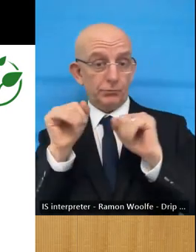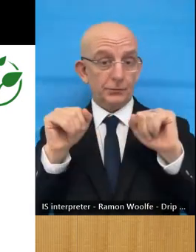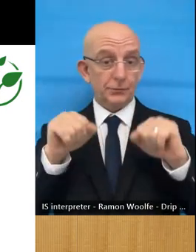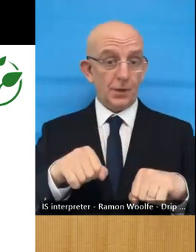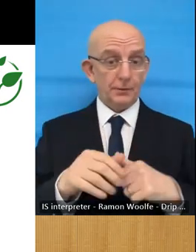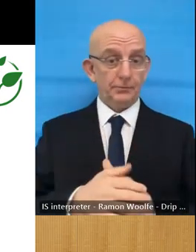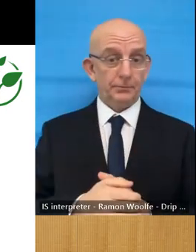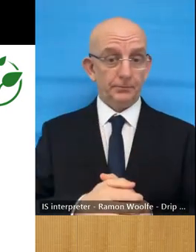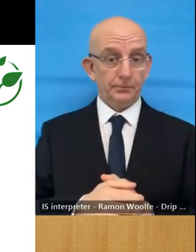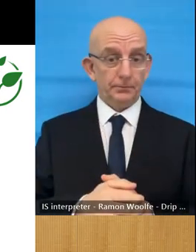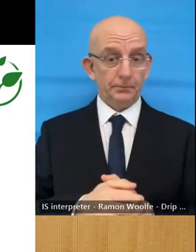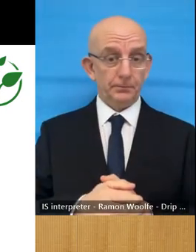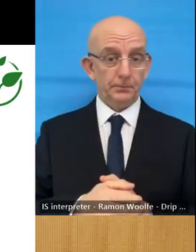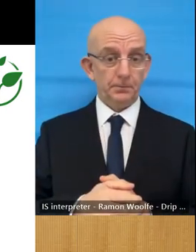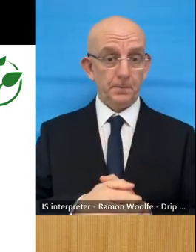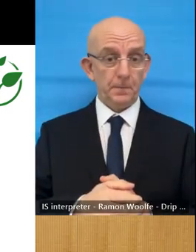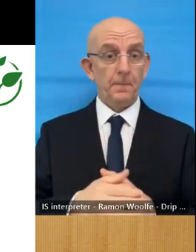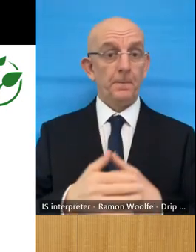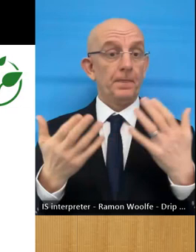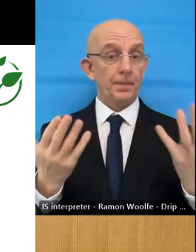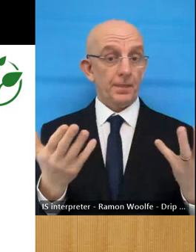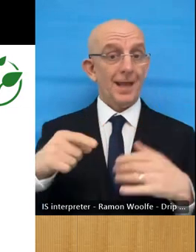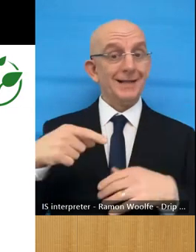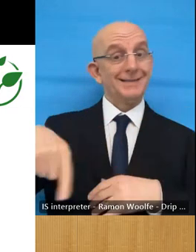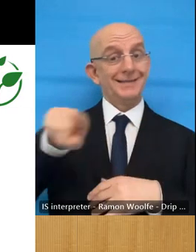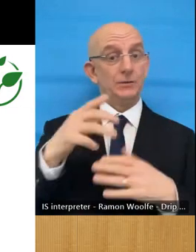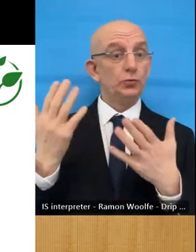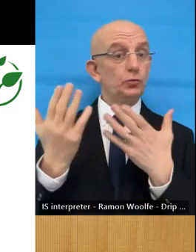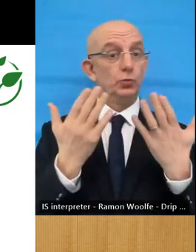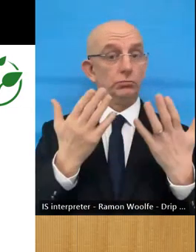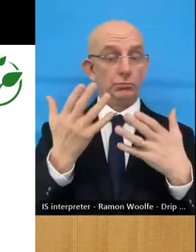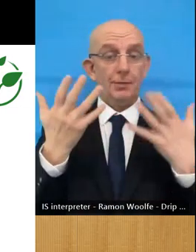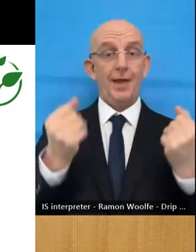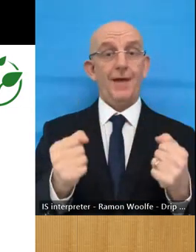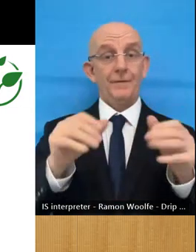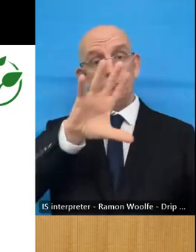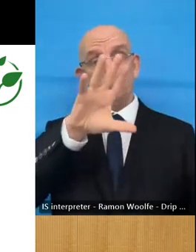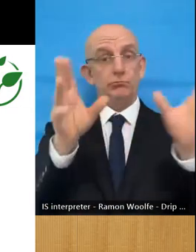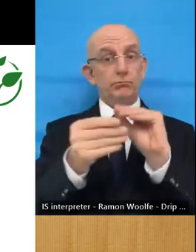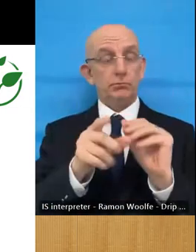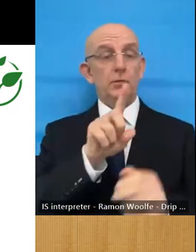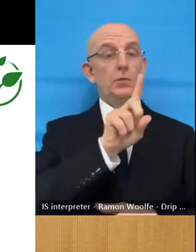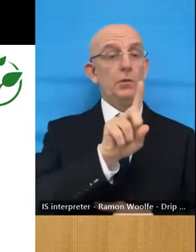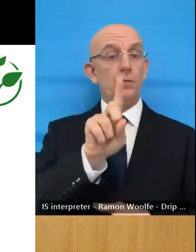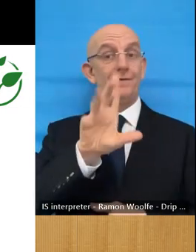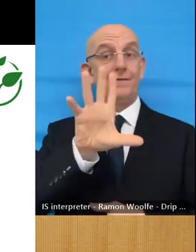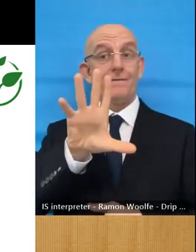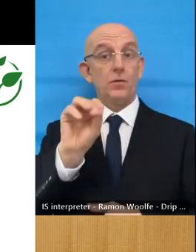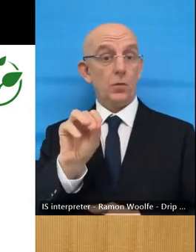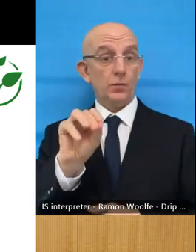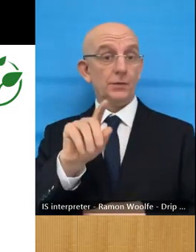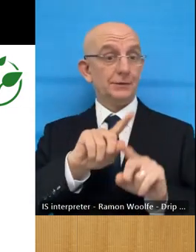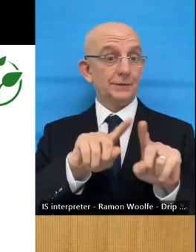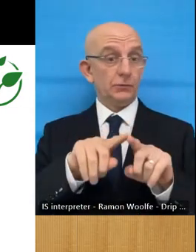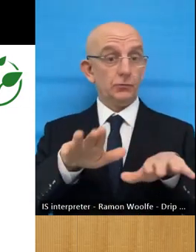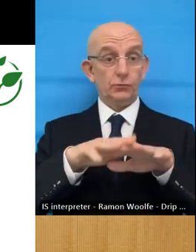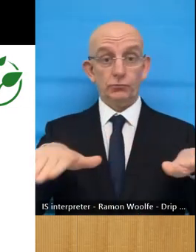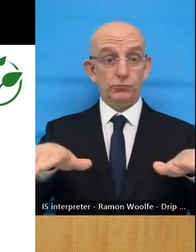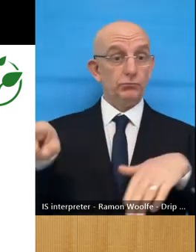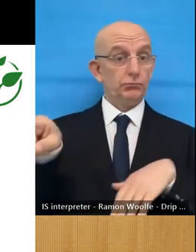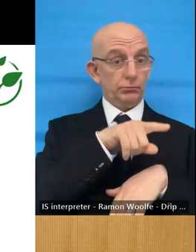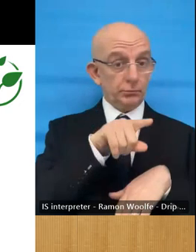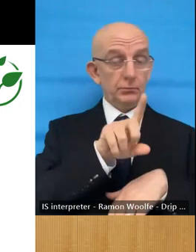The reverse integration policy targets a 20% plus proportion of pupils with special needs.